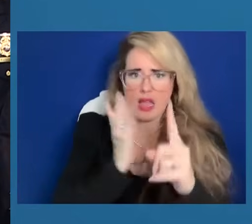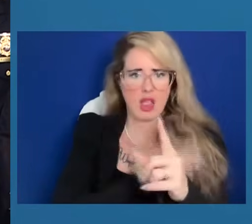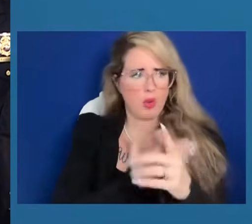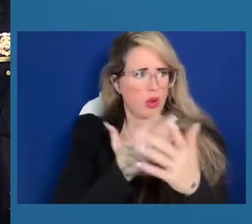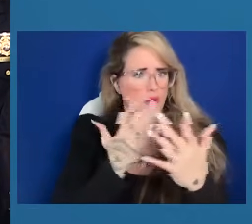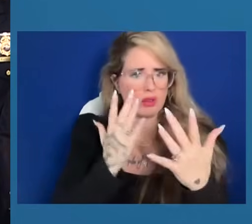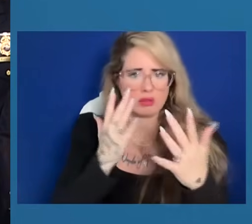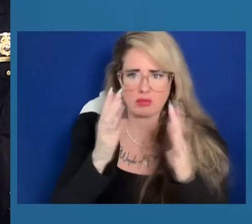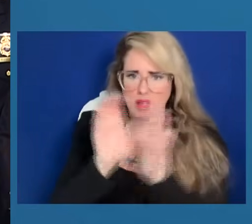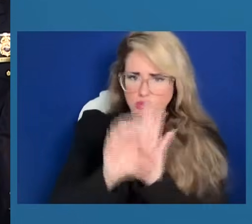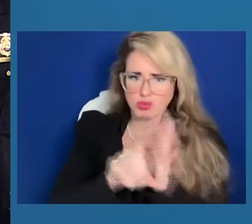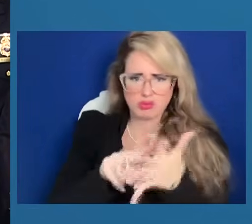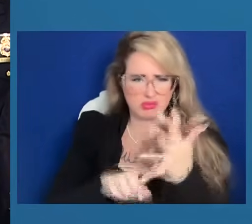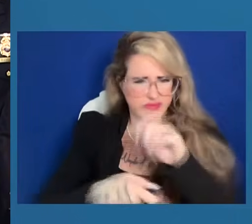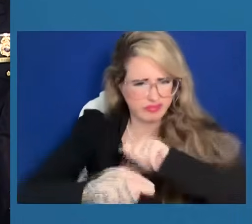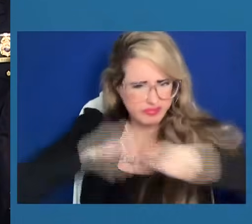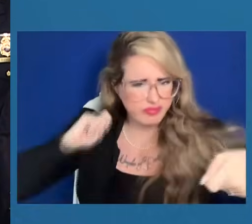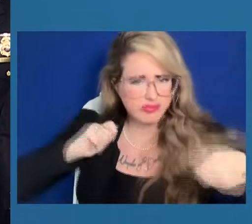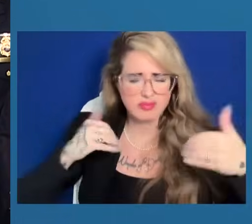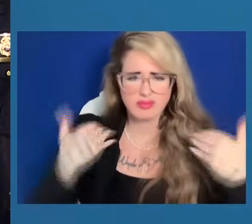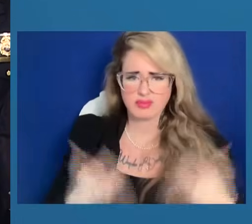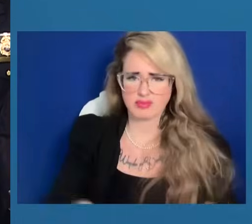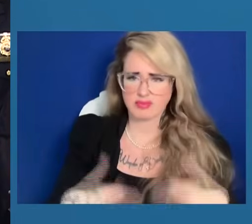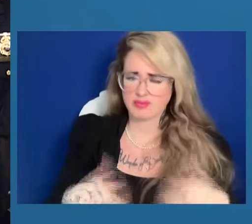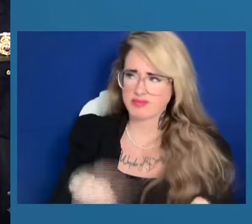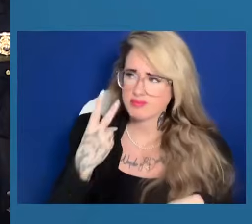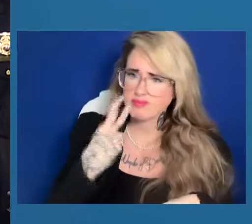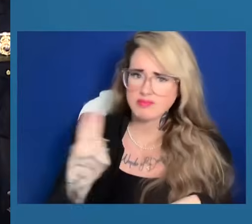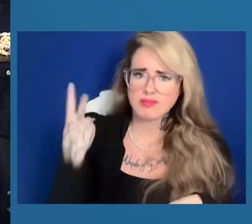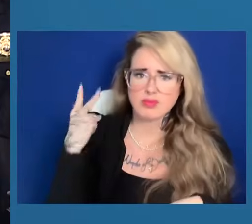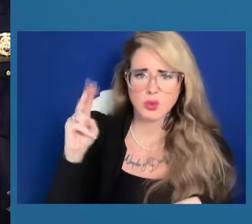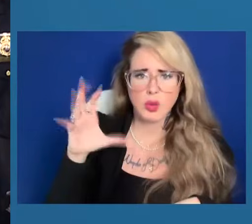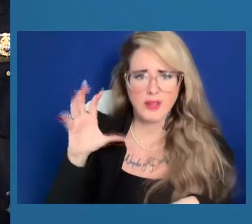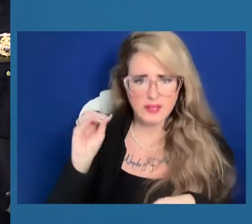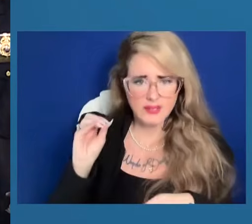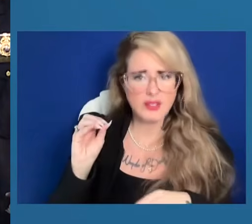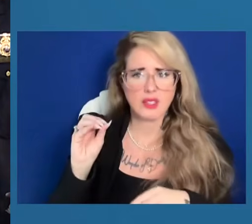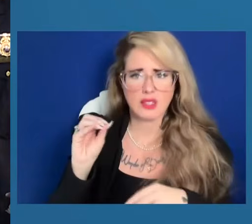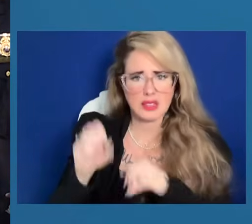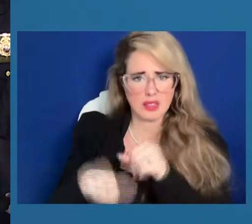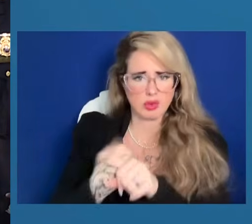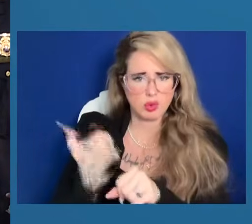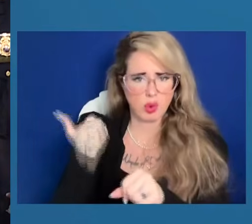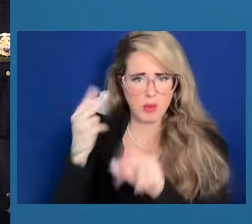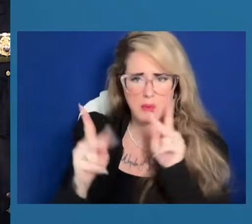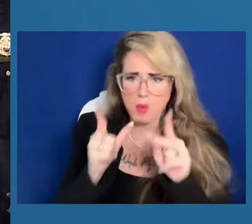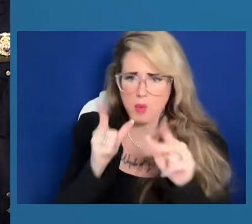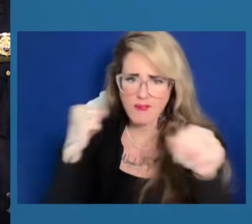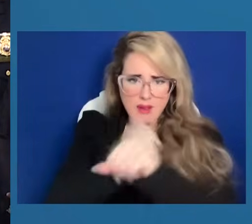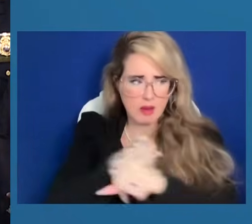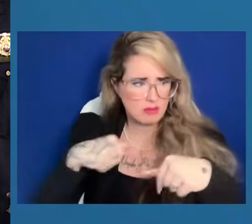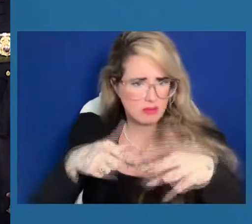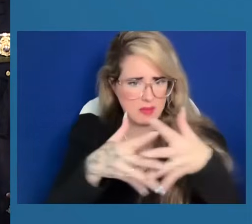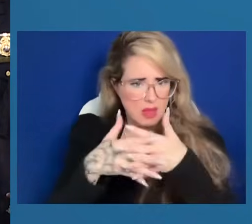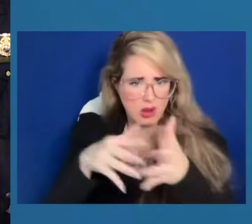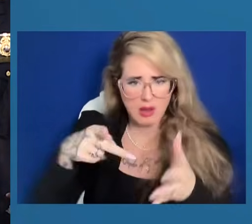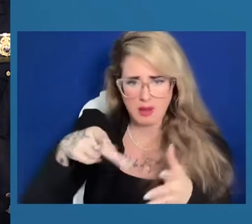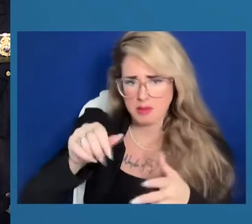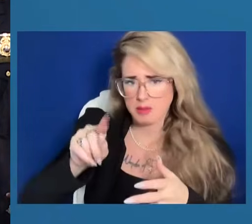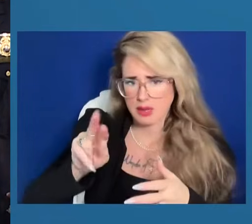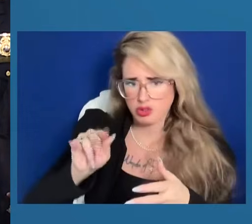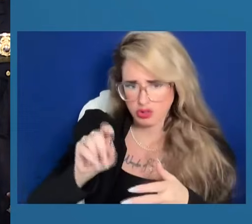To the patriots of 250 years ago and the patriots of today, some in this room, I'm here to say